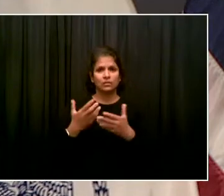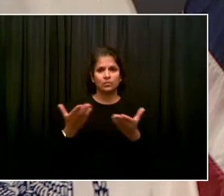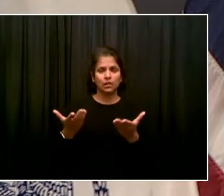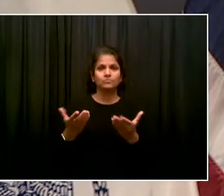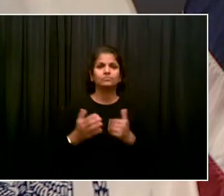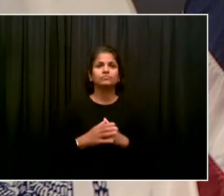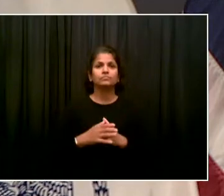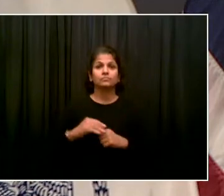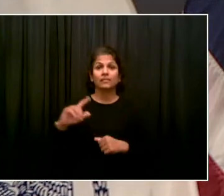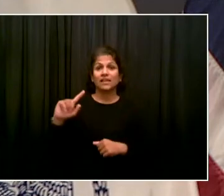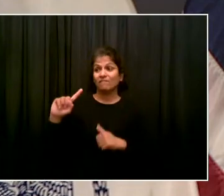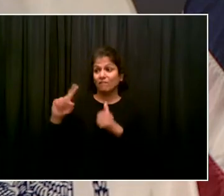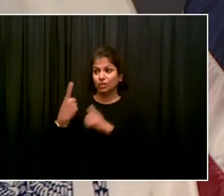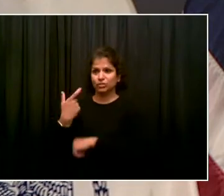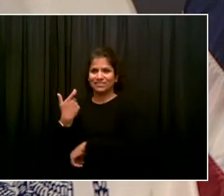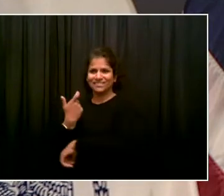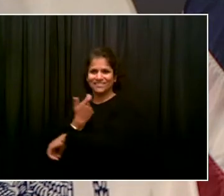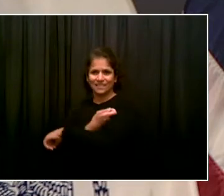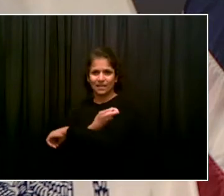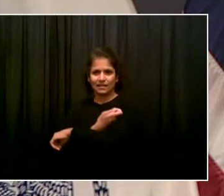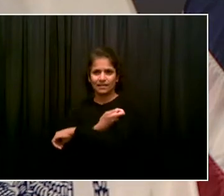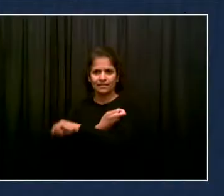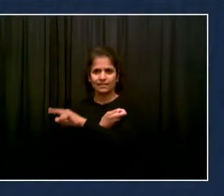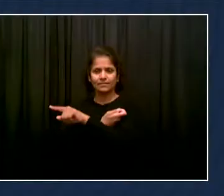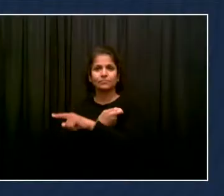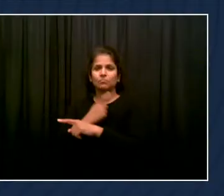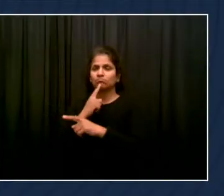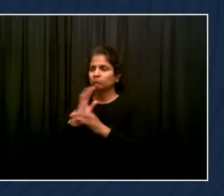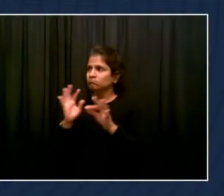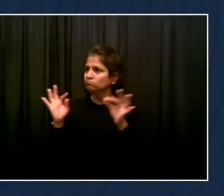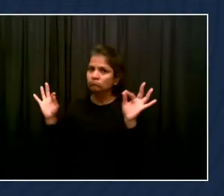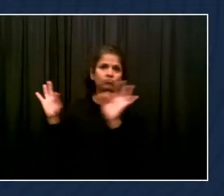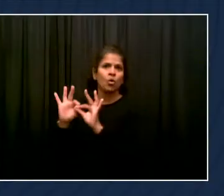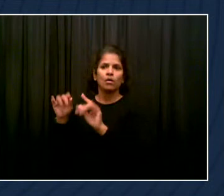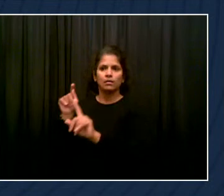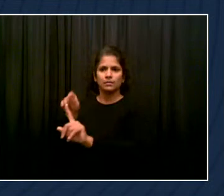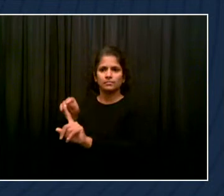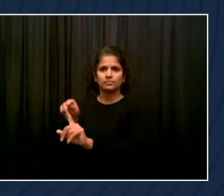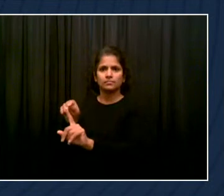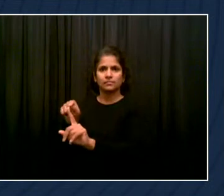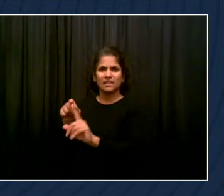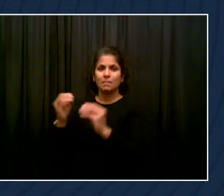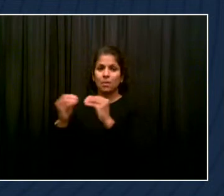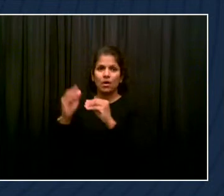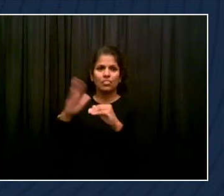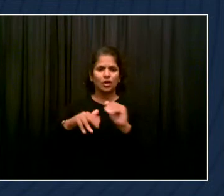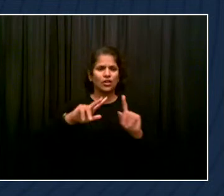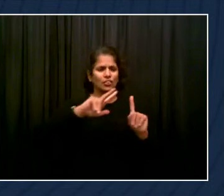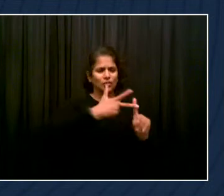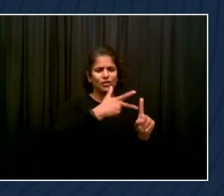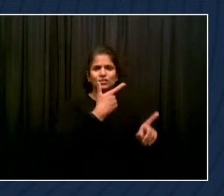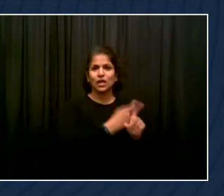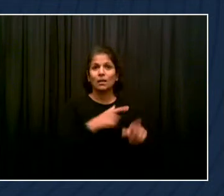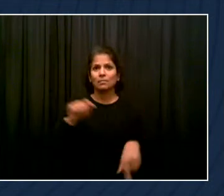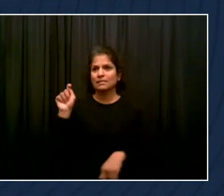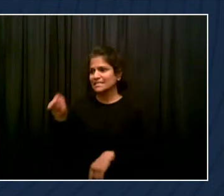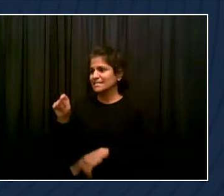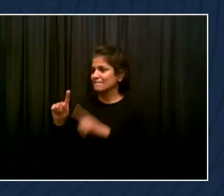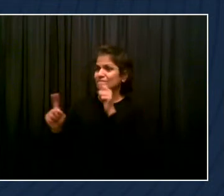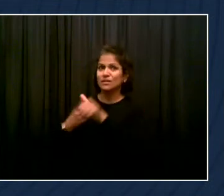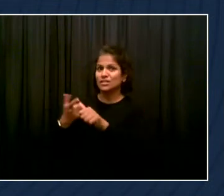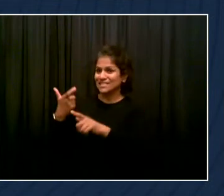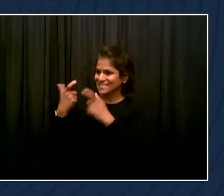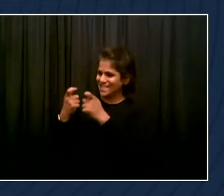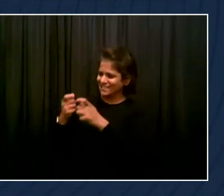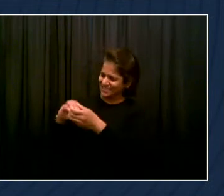more important than third doses. And so we will be focused on reaching everyone who is